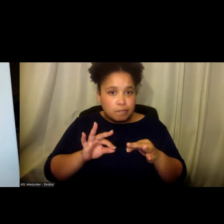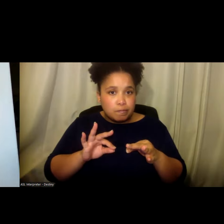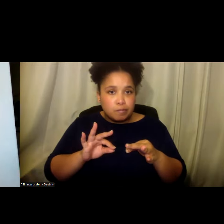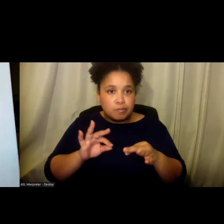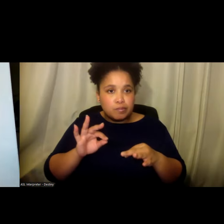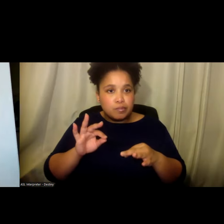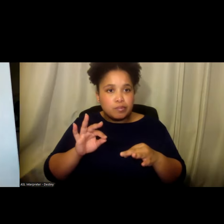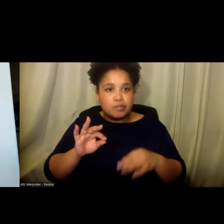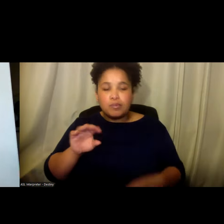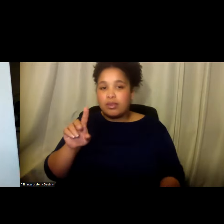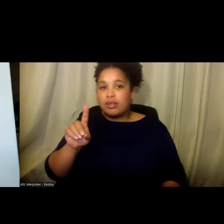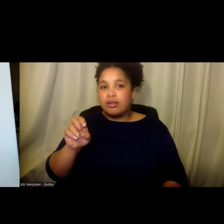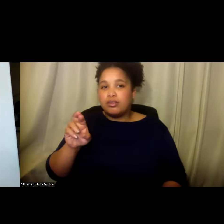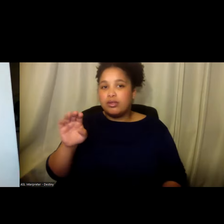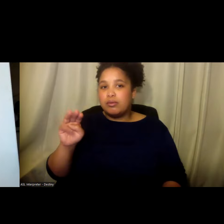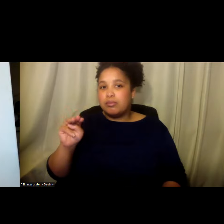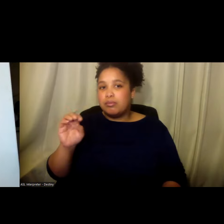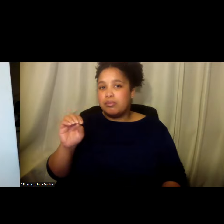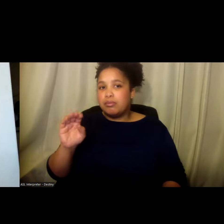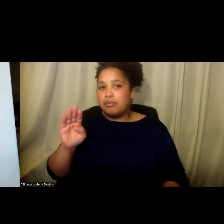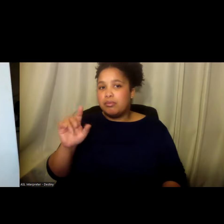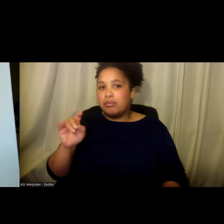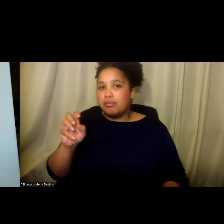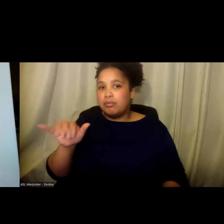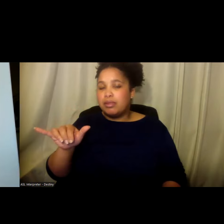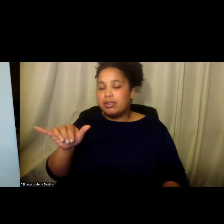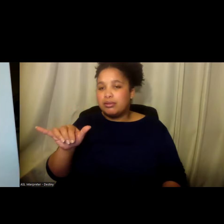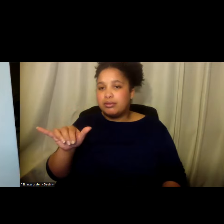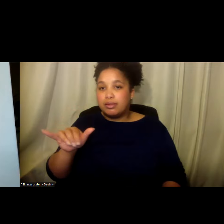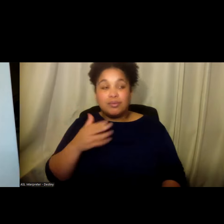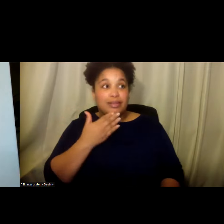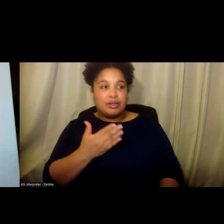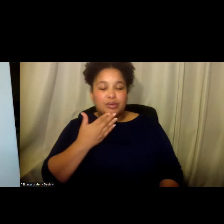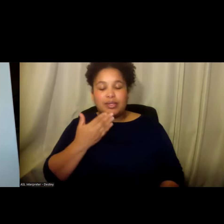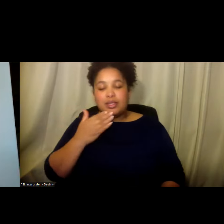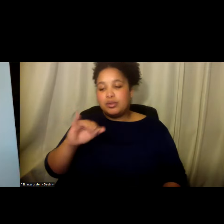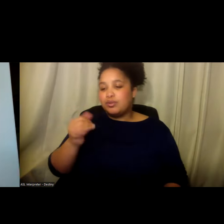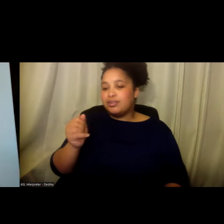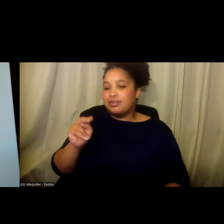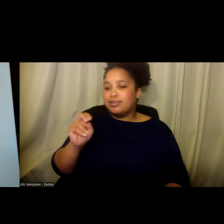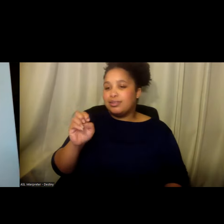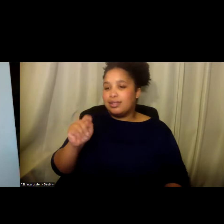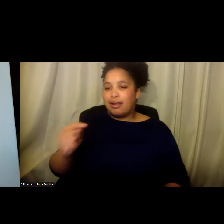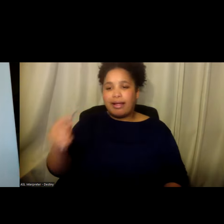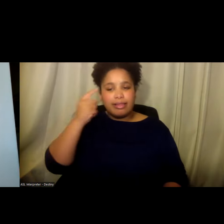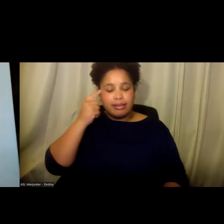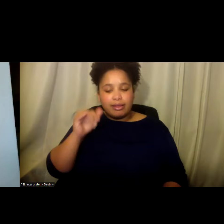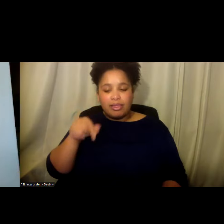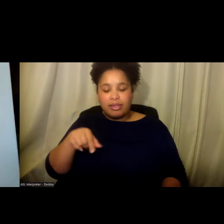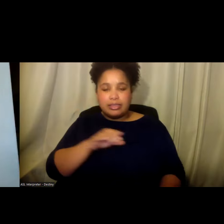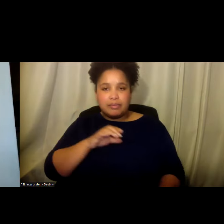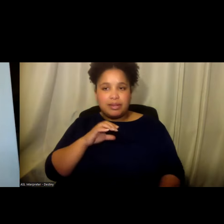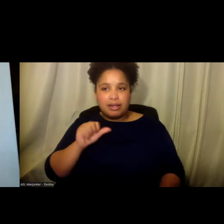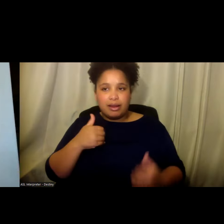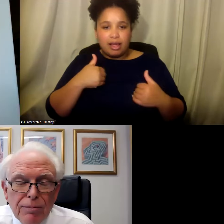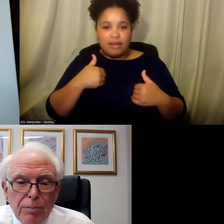So if I, oh yeah, Dr. Mobley, please go ahead. Thanks. I think thanks to Janet for that. You know, I think this committee can have